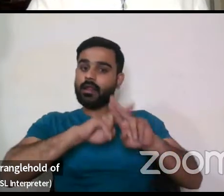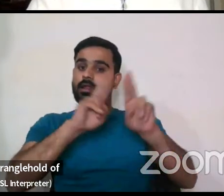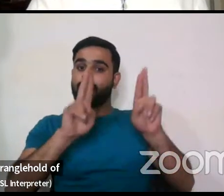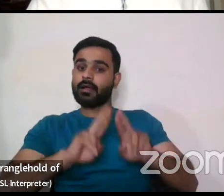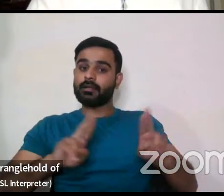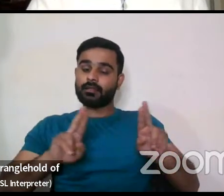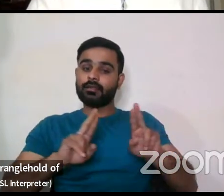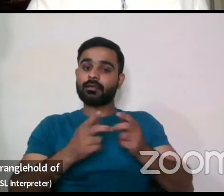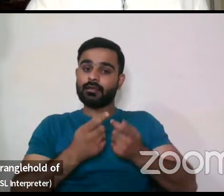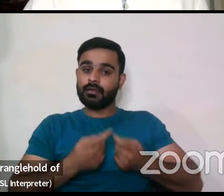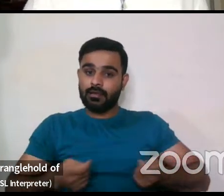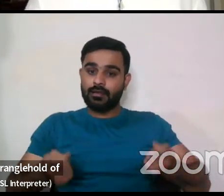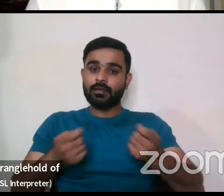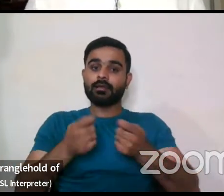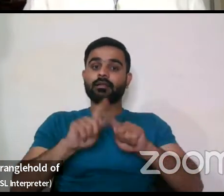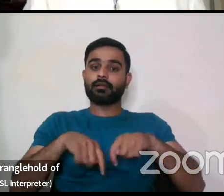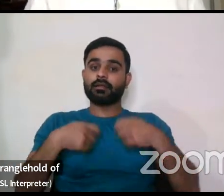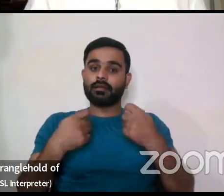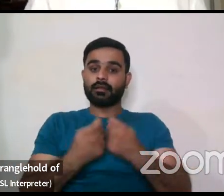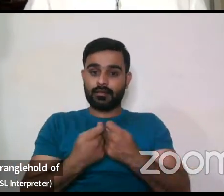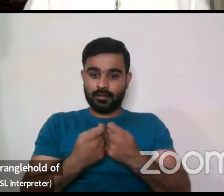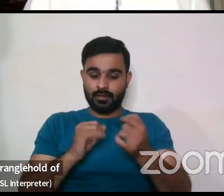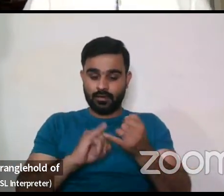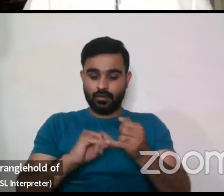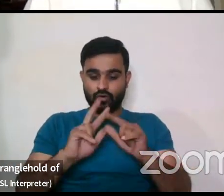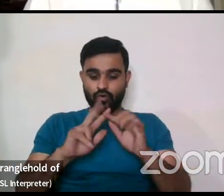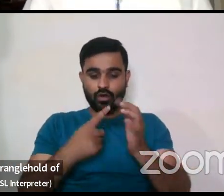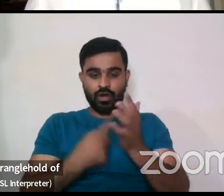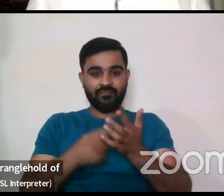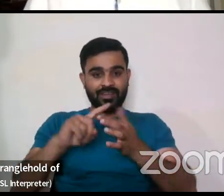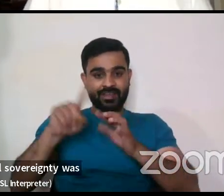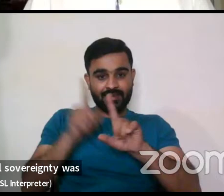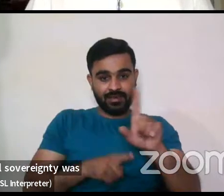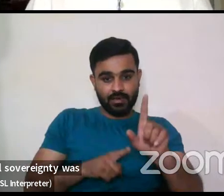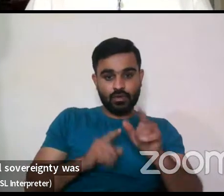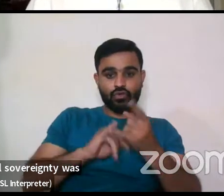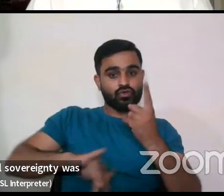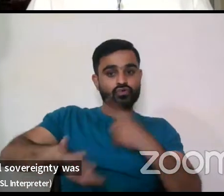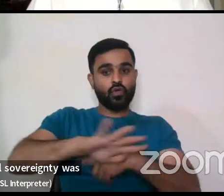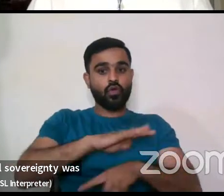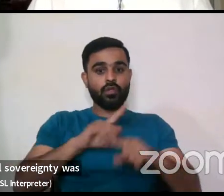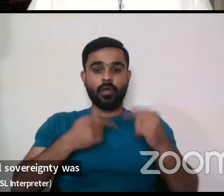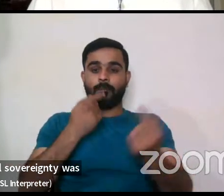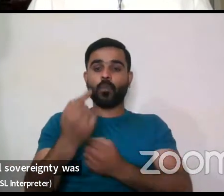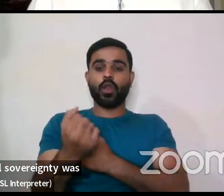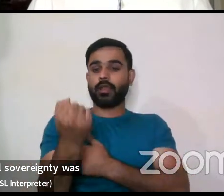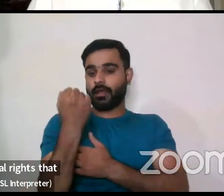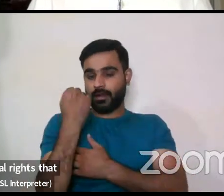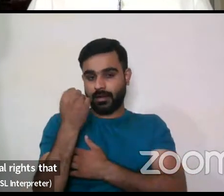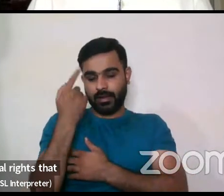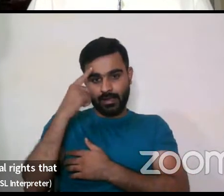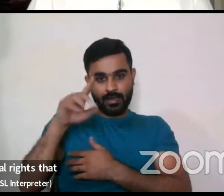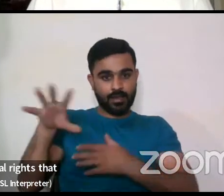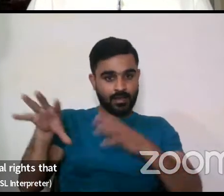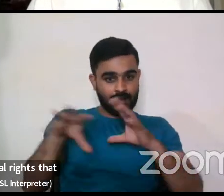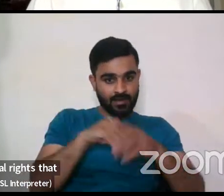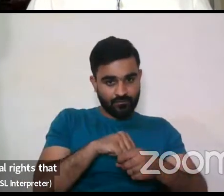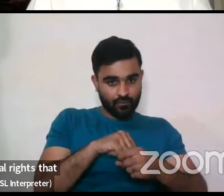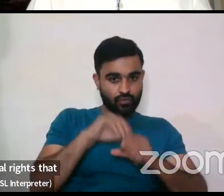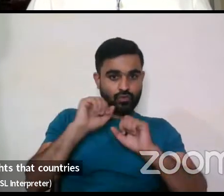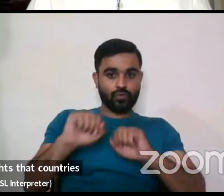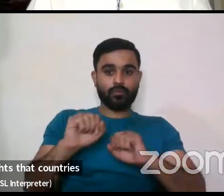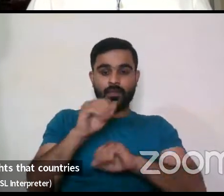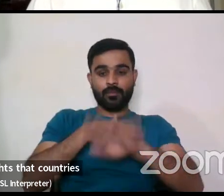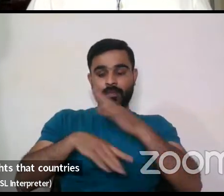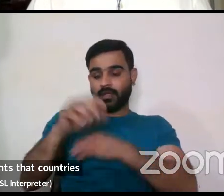sovereignty. National sovereignty was going to be about social and political rights, that countries were sort of considered masters of their rights of their